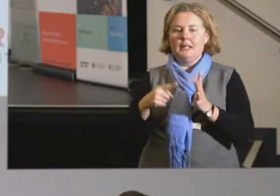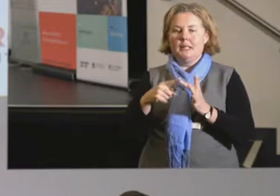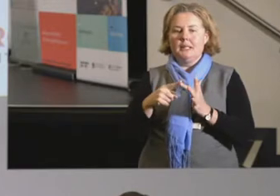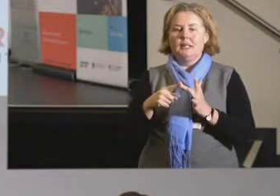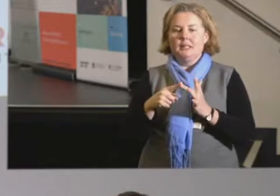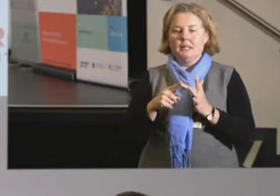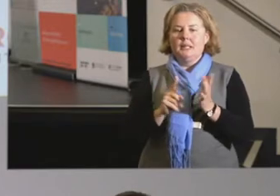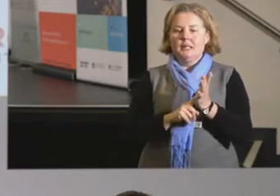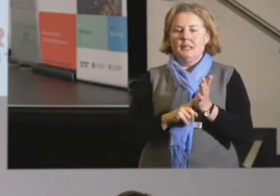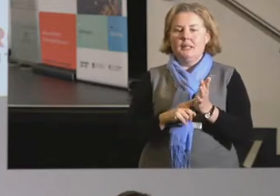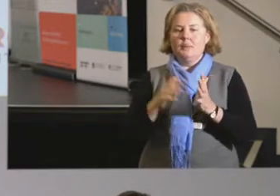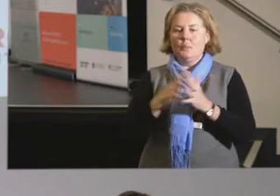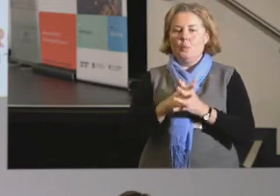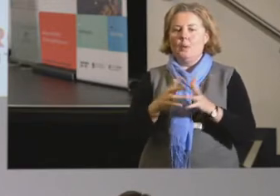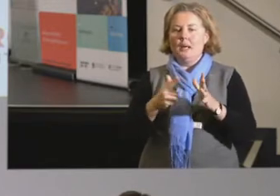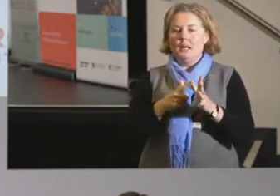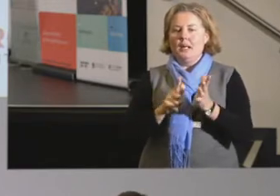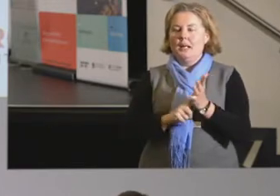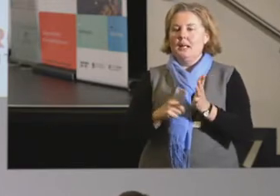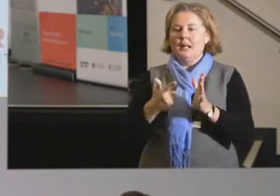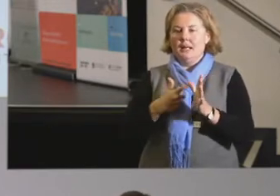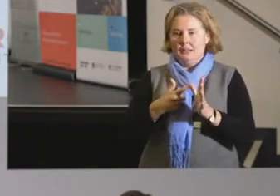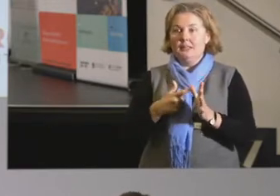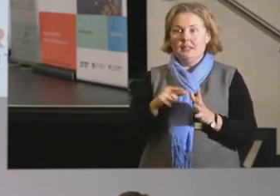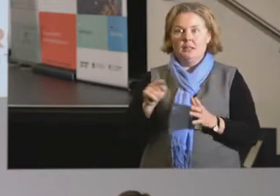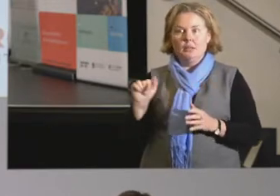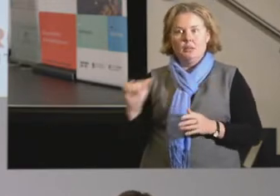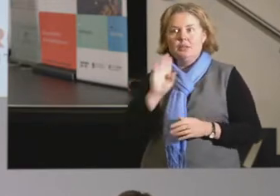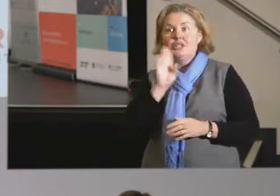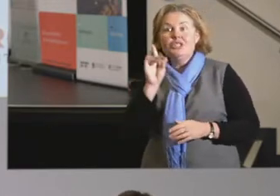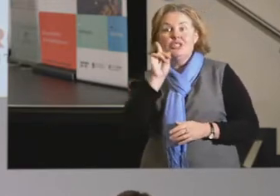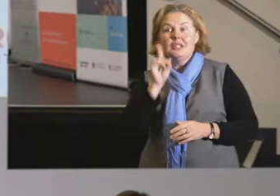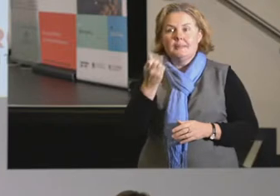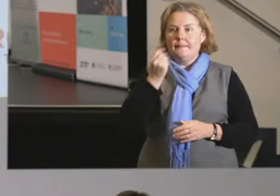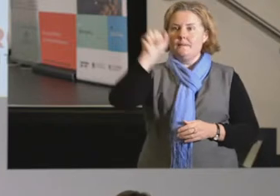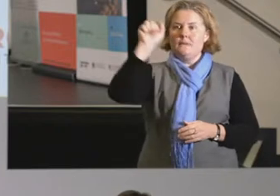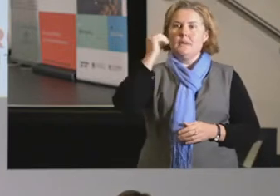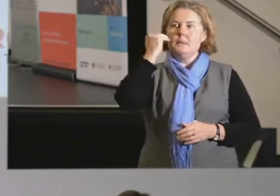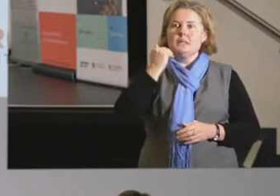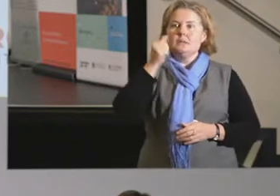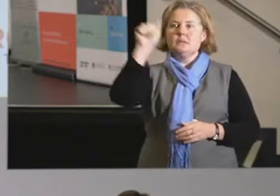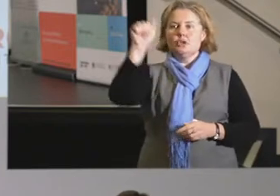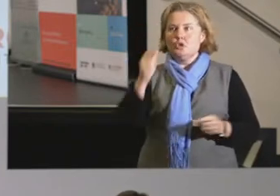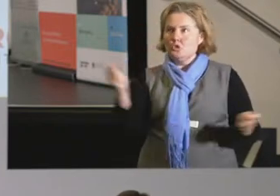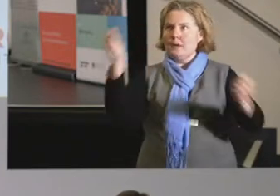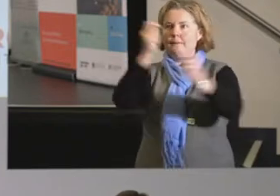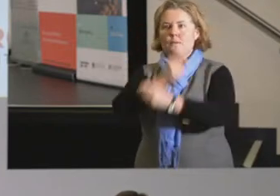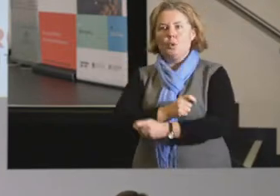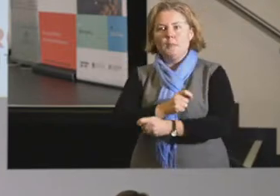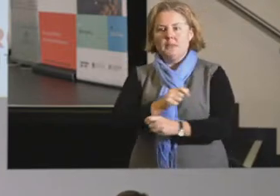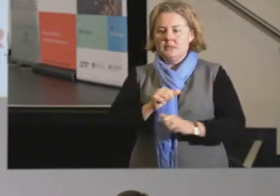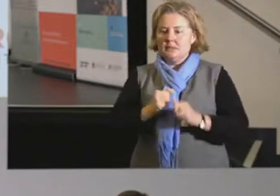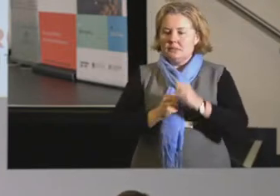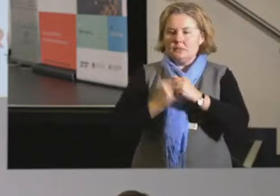and her discussion of transformative and feminist transformative leadership. And I hope